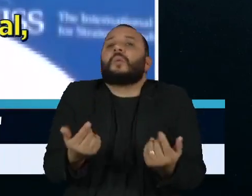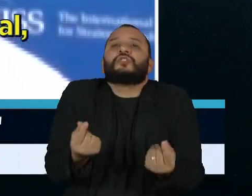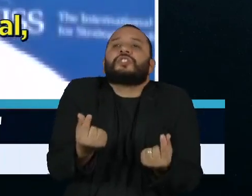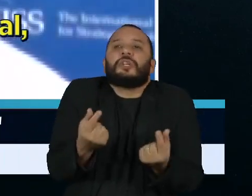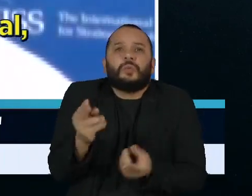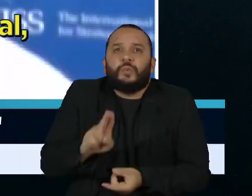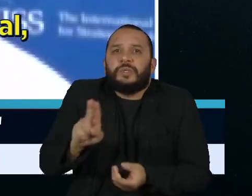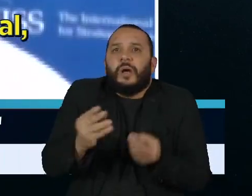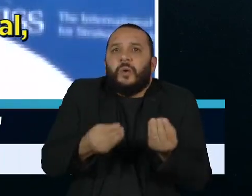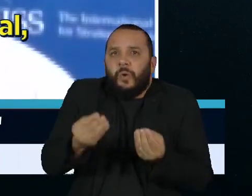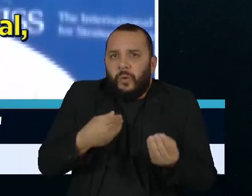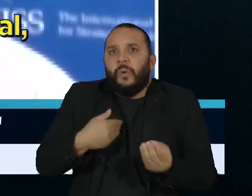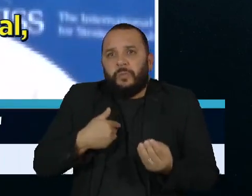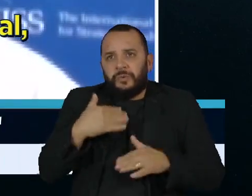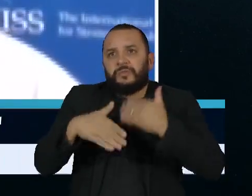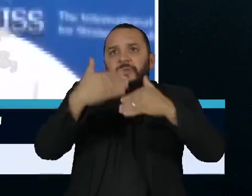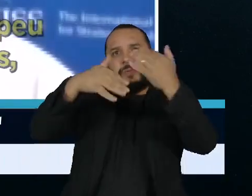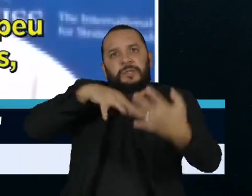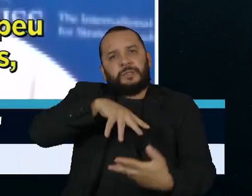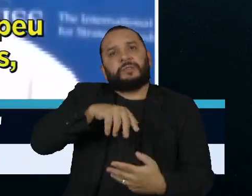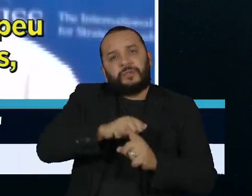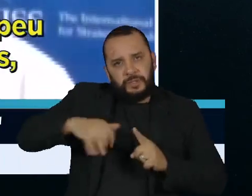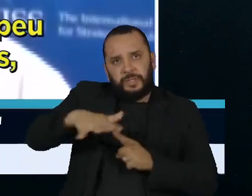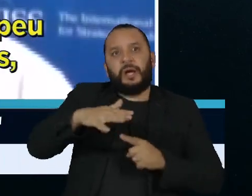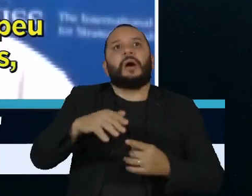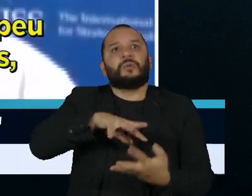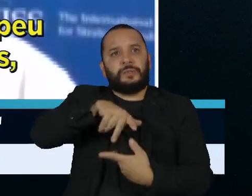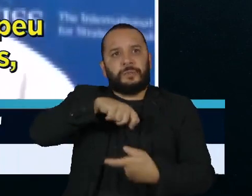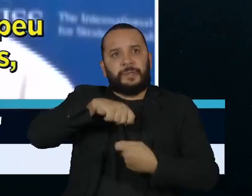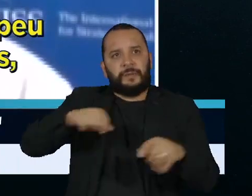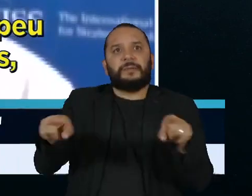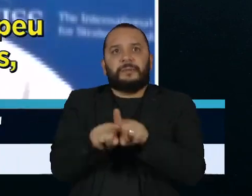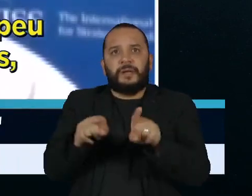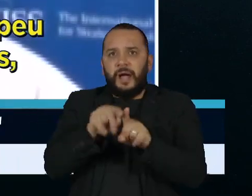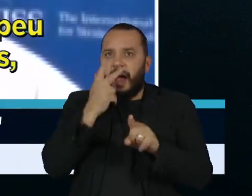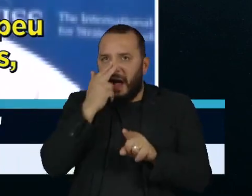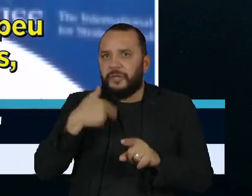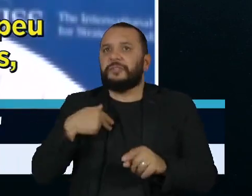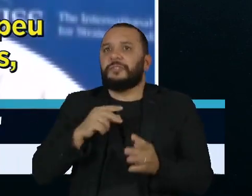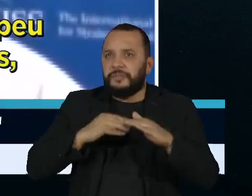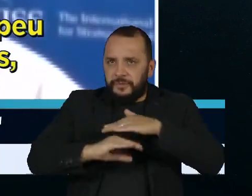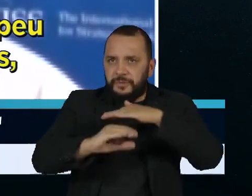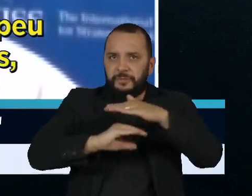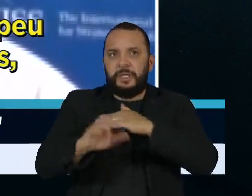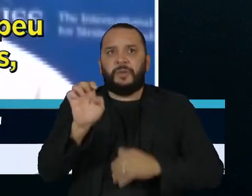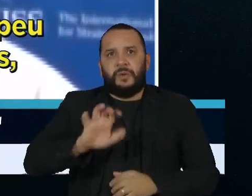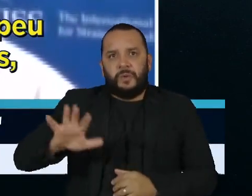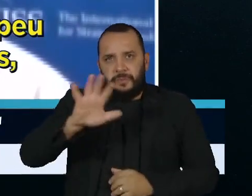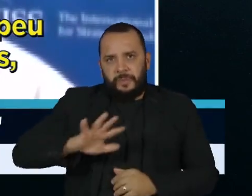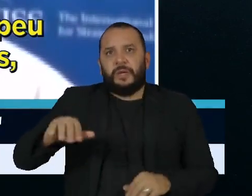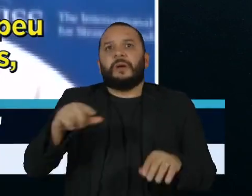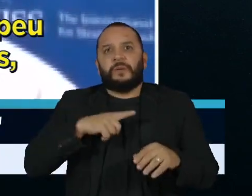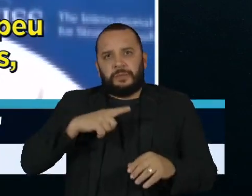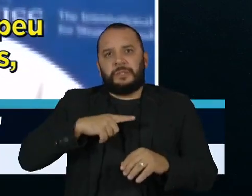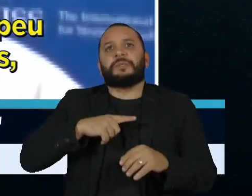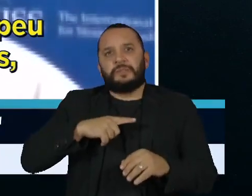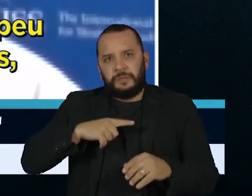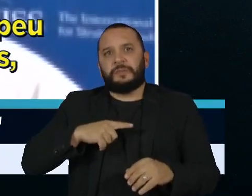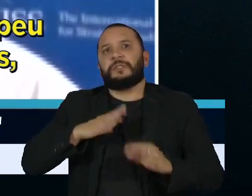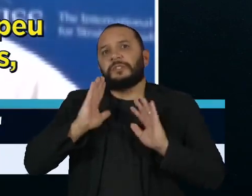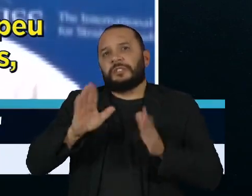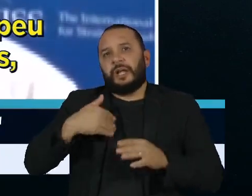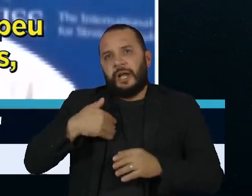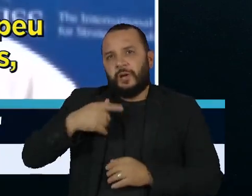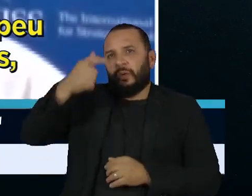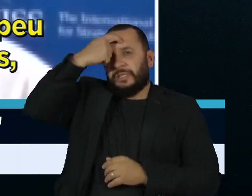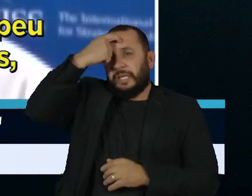social and economic and sustainable development. And I think on that side, the European investment